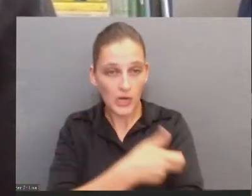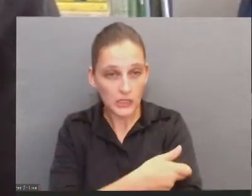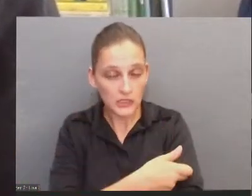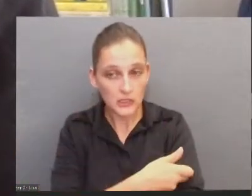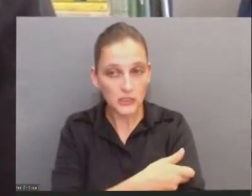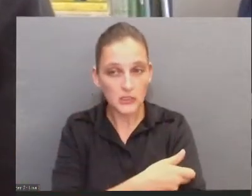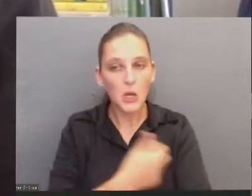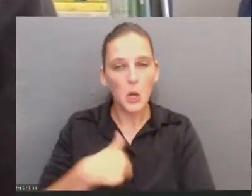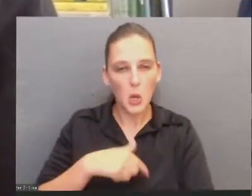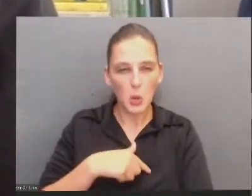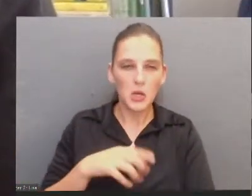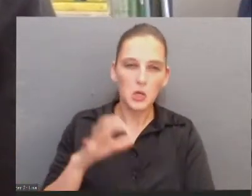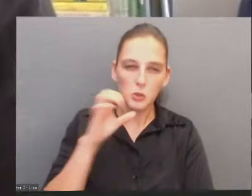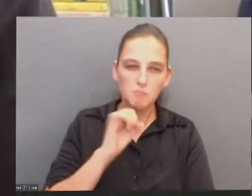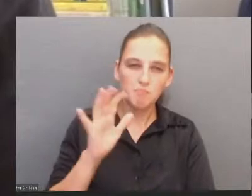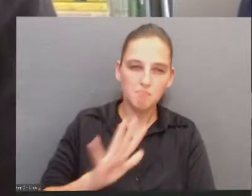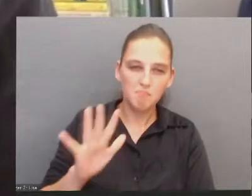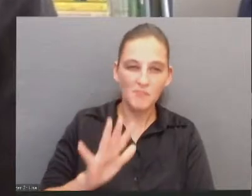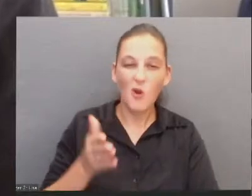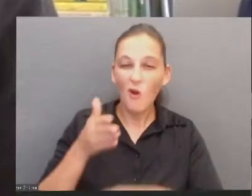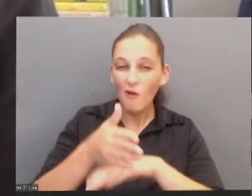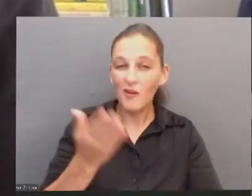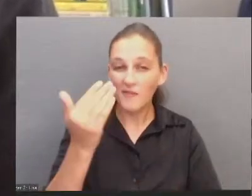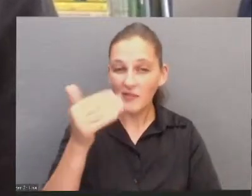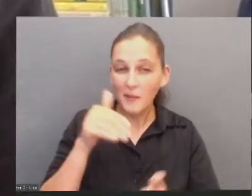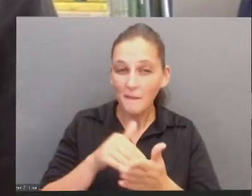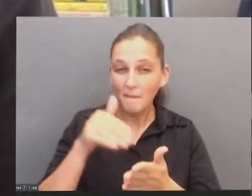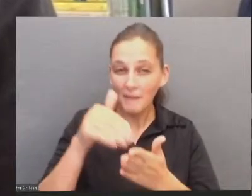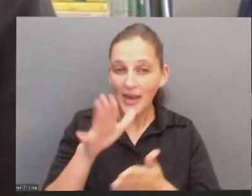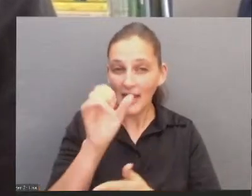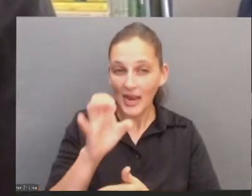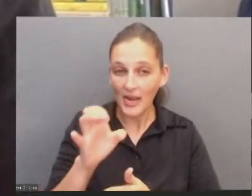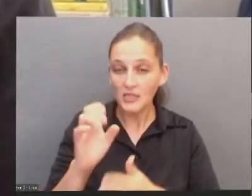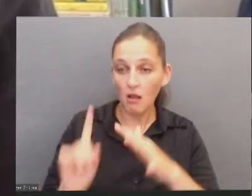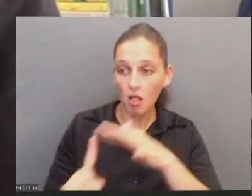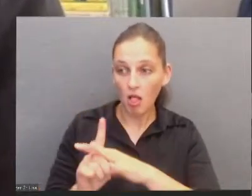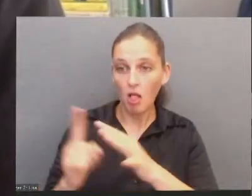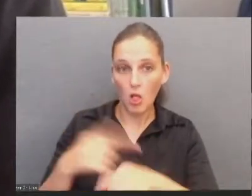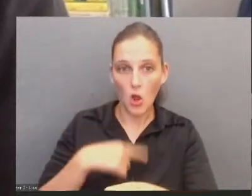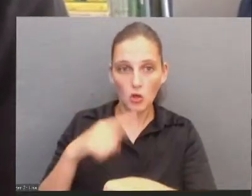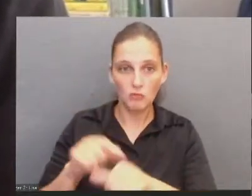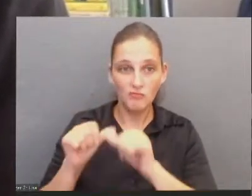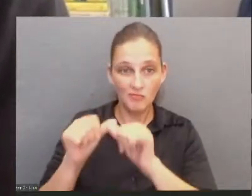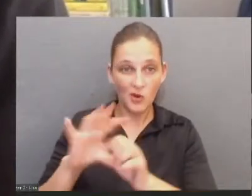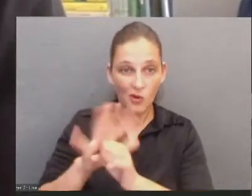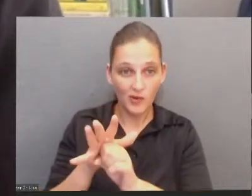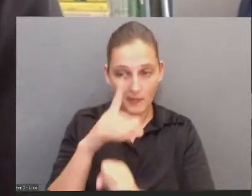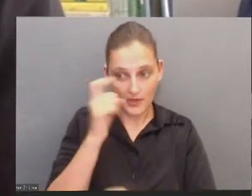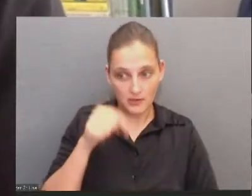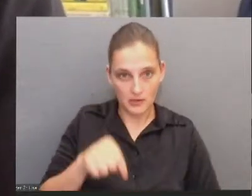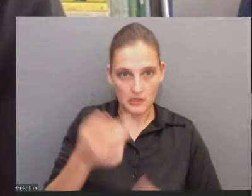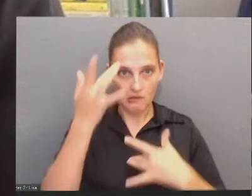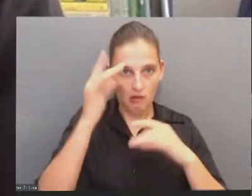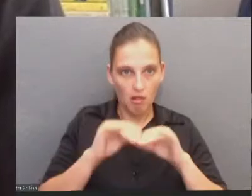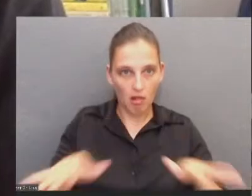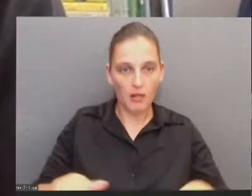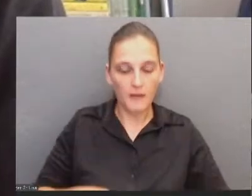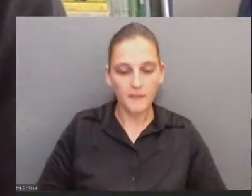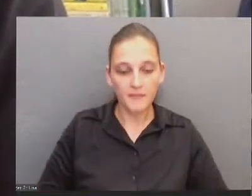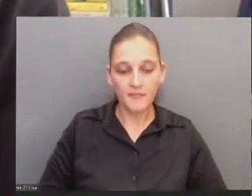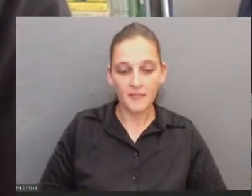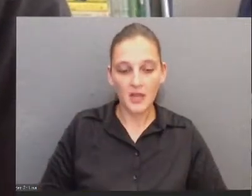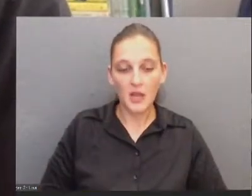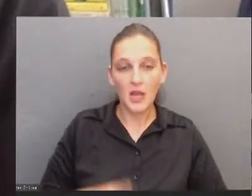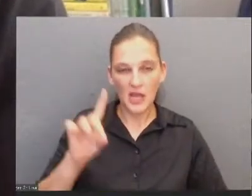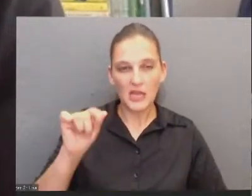than 15 million cases of long COVID resulting from this pandemic. And though the data are still emerging, the average age